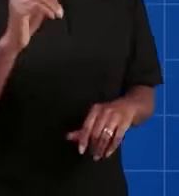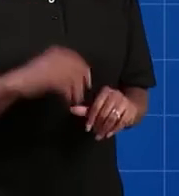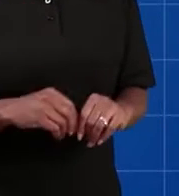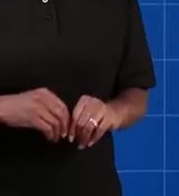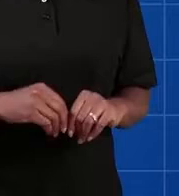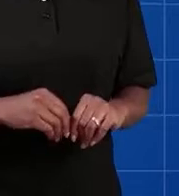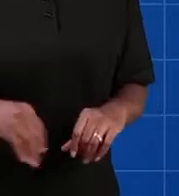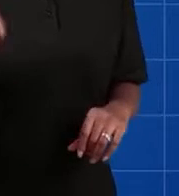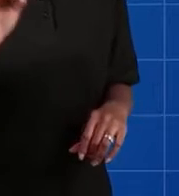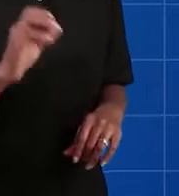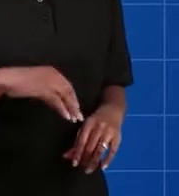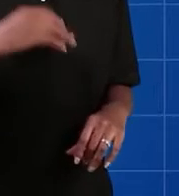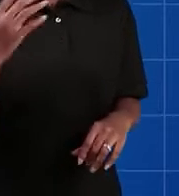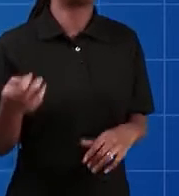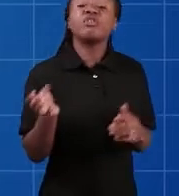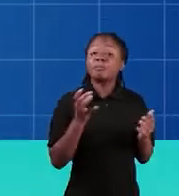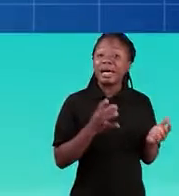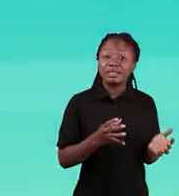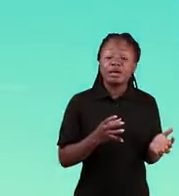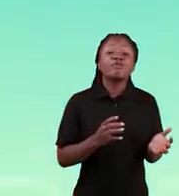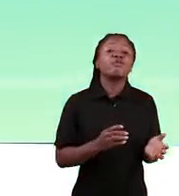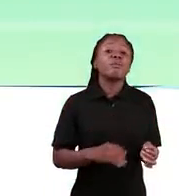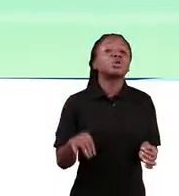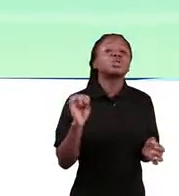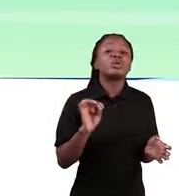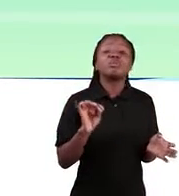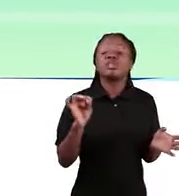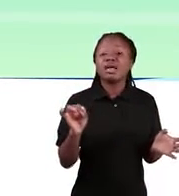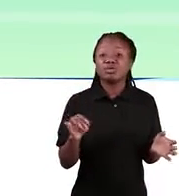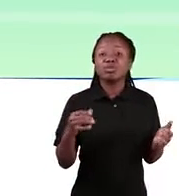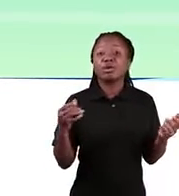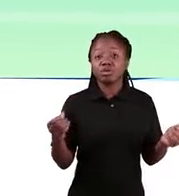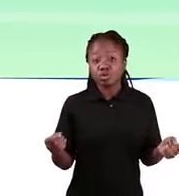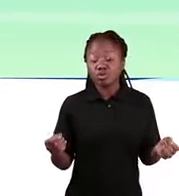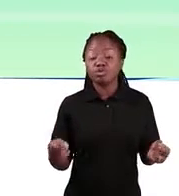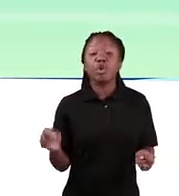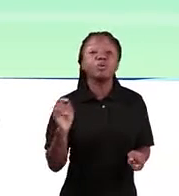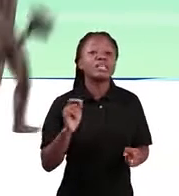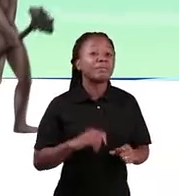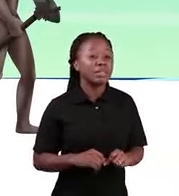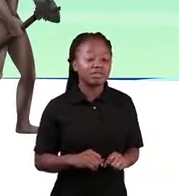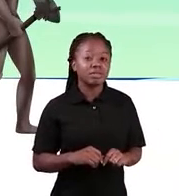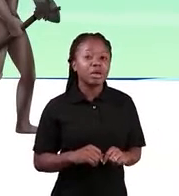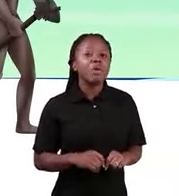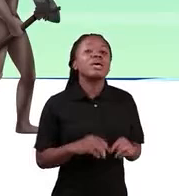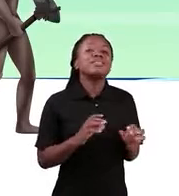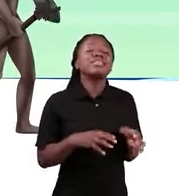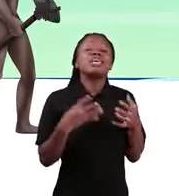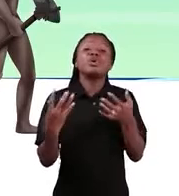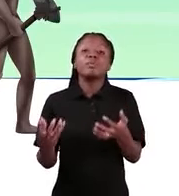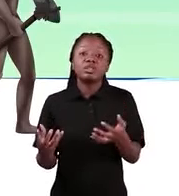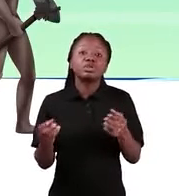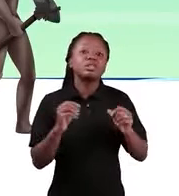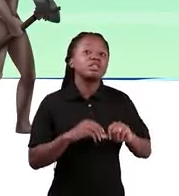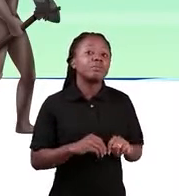For instance, looking at the evolution of man from Australopithecus robustus to Homo sapiens, we can